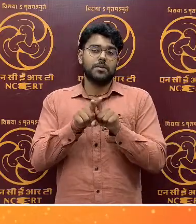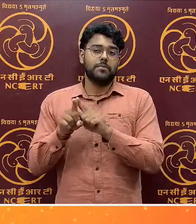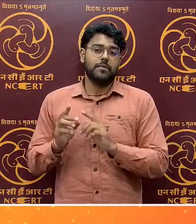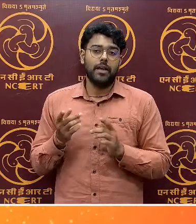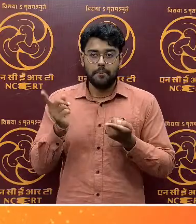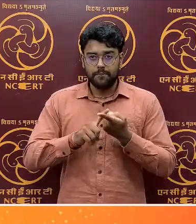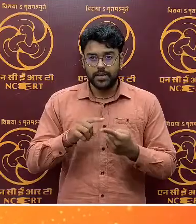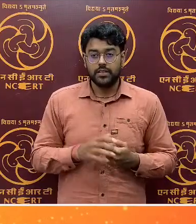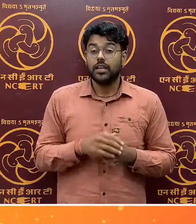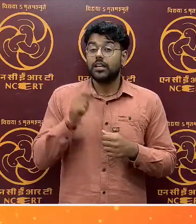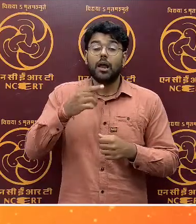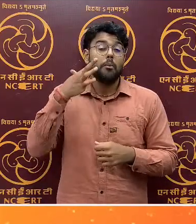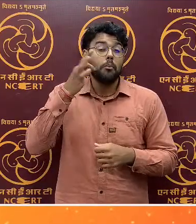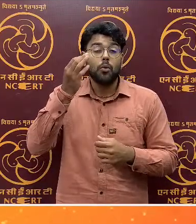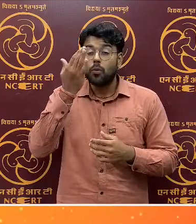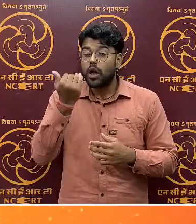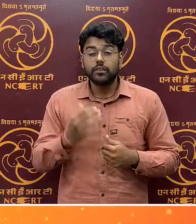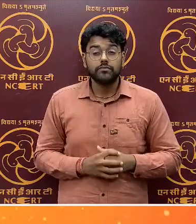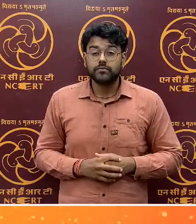Now, why it is important?